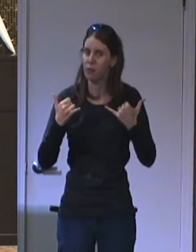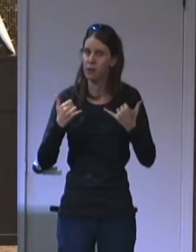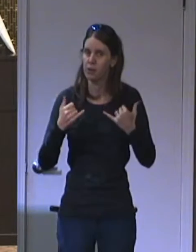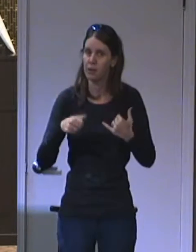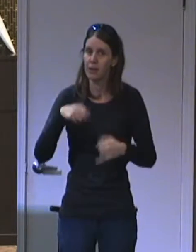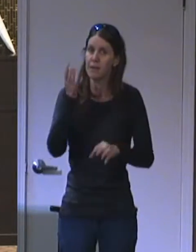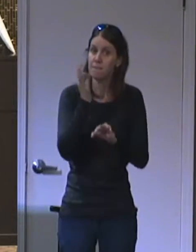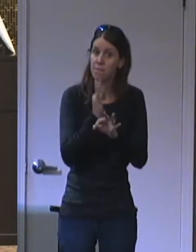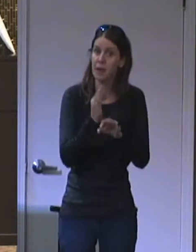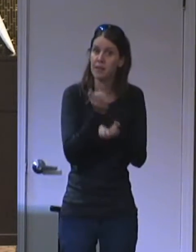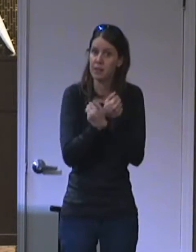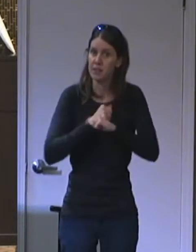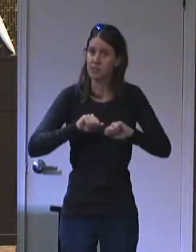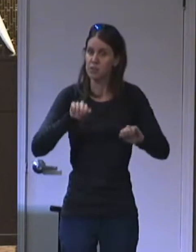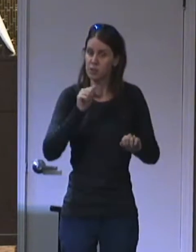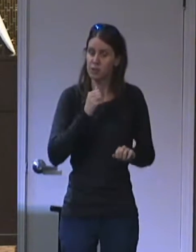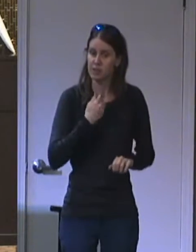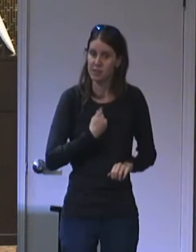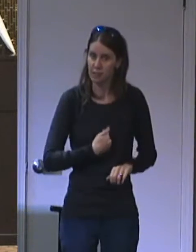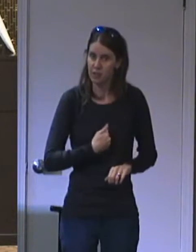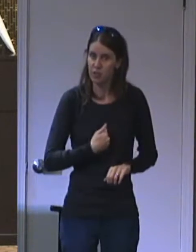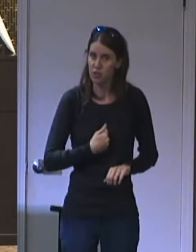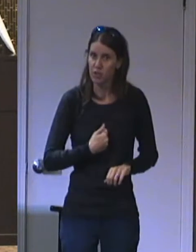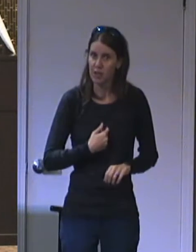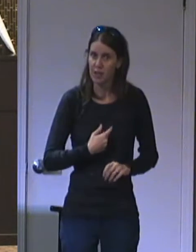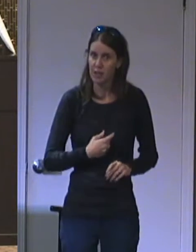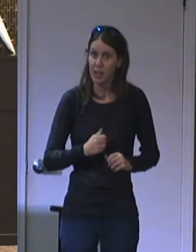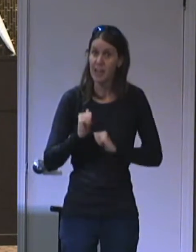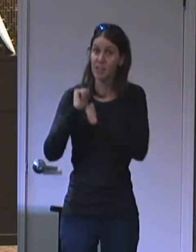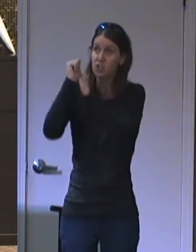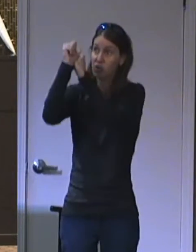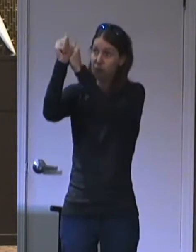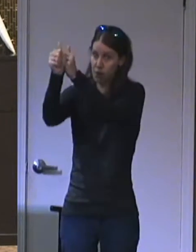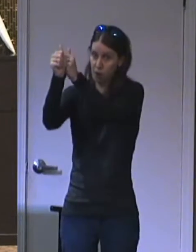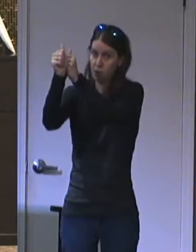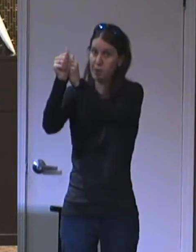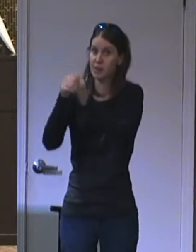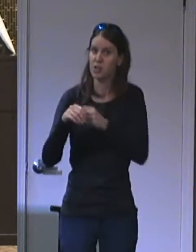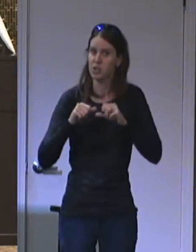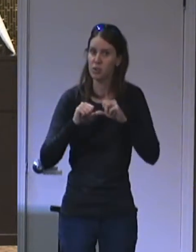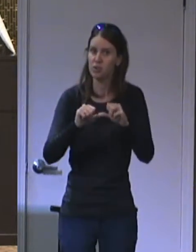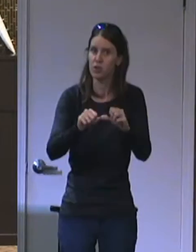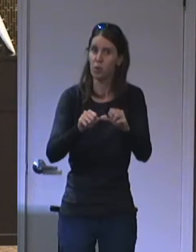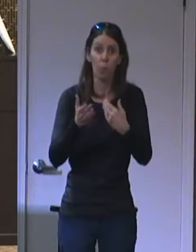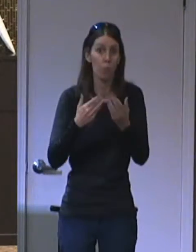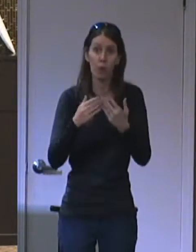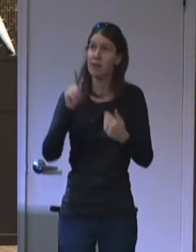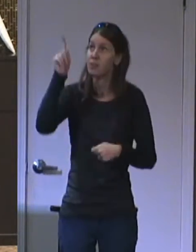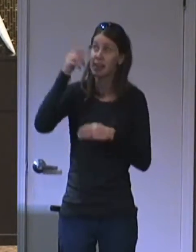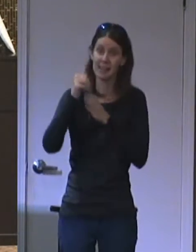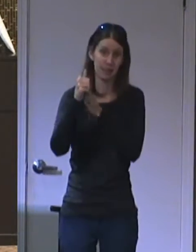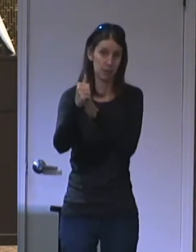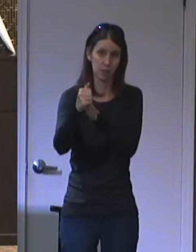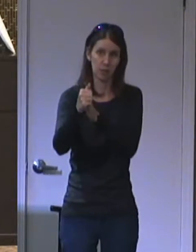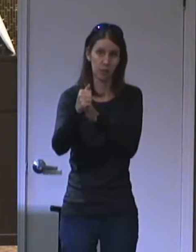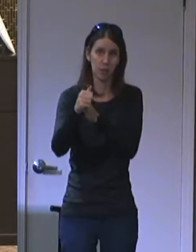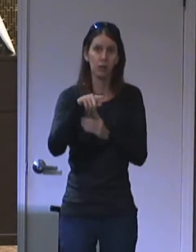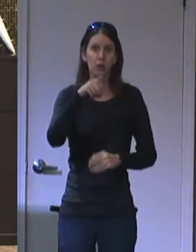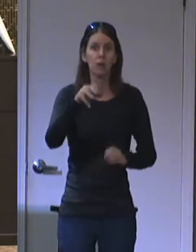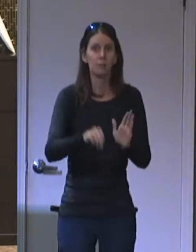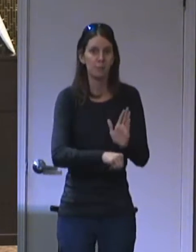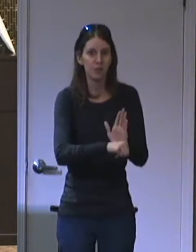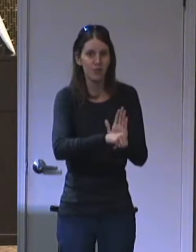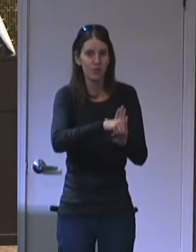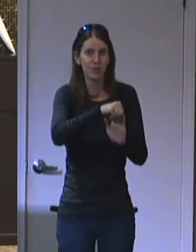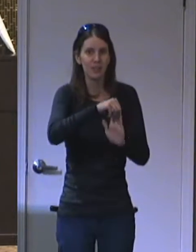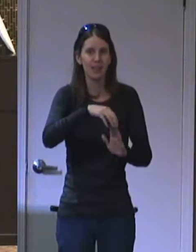but also a faith in continuing discipleship. We need to keep following Him wherever He leads. Keep growing in